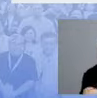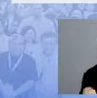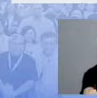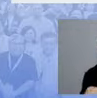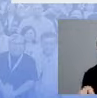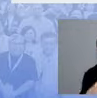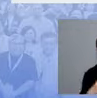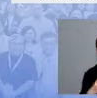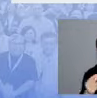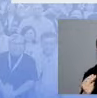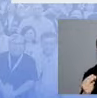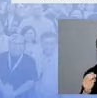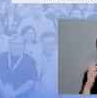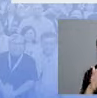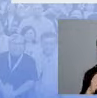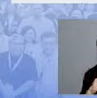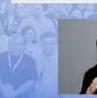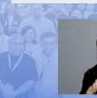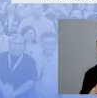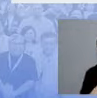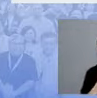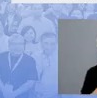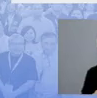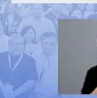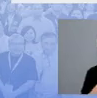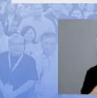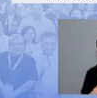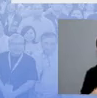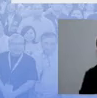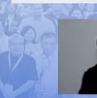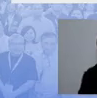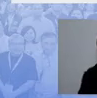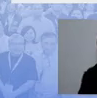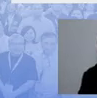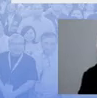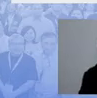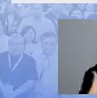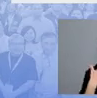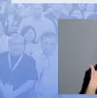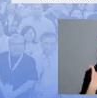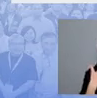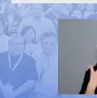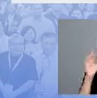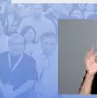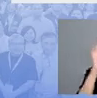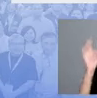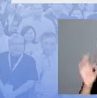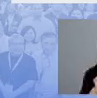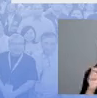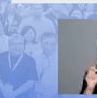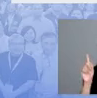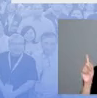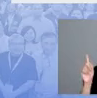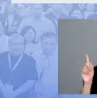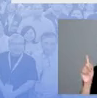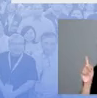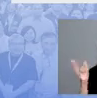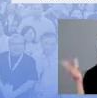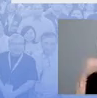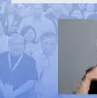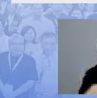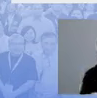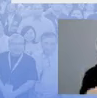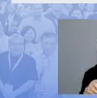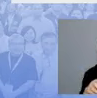This is mainly at the grassroots level and so on. So these are the 3 frameworks that we incorporate in order for